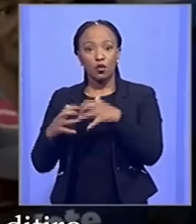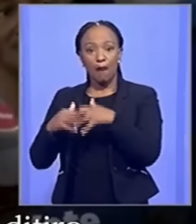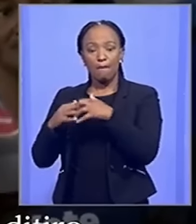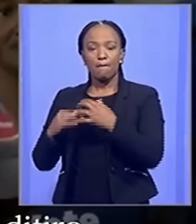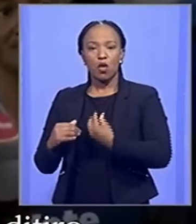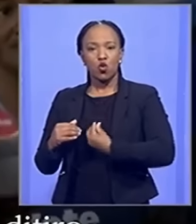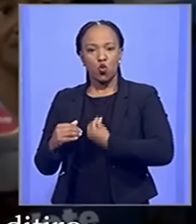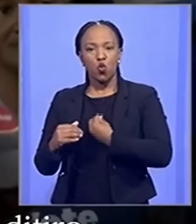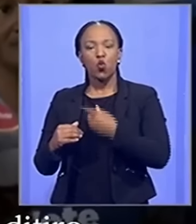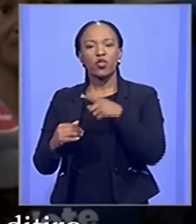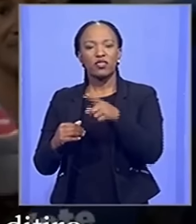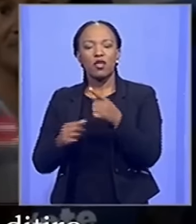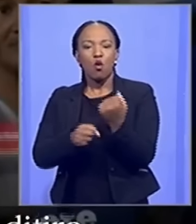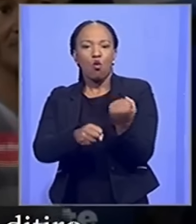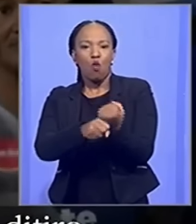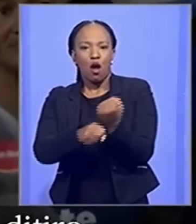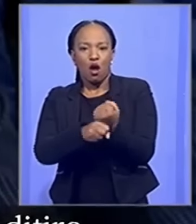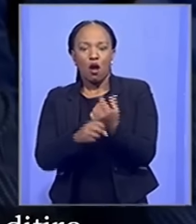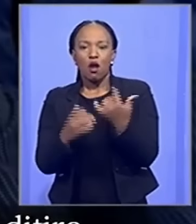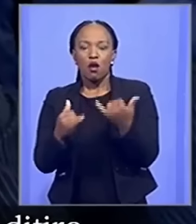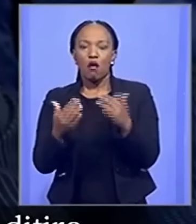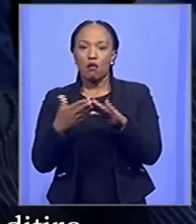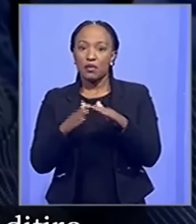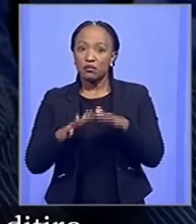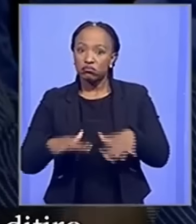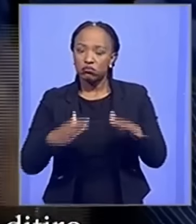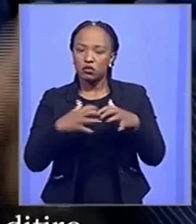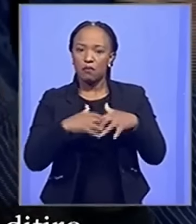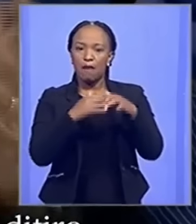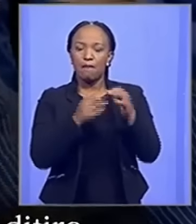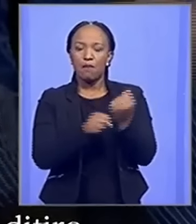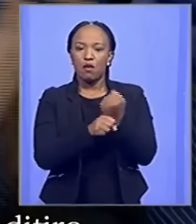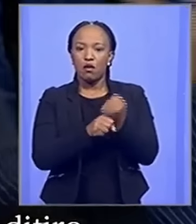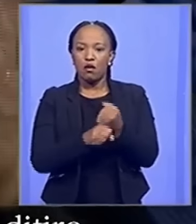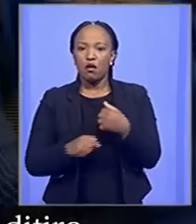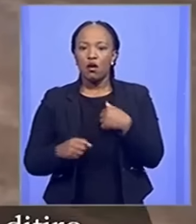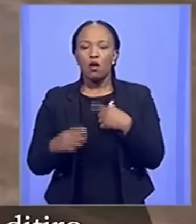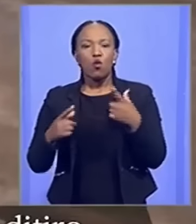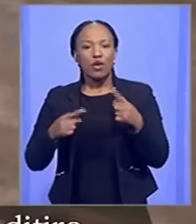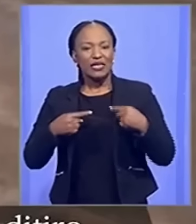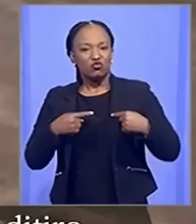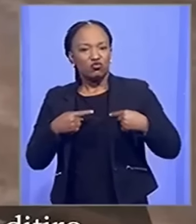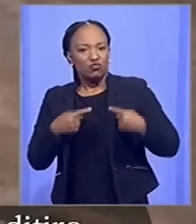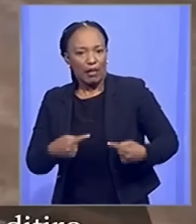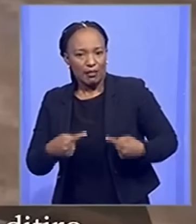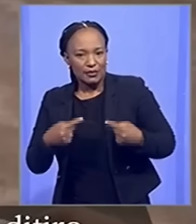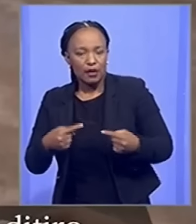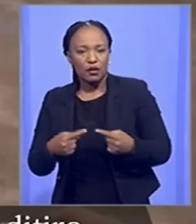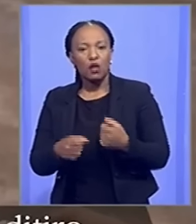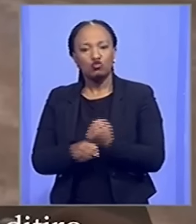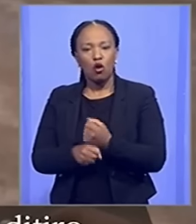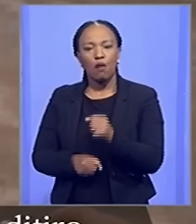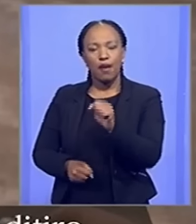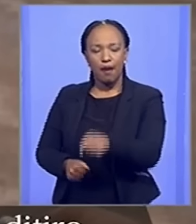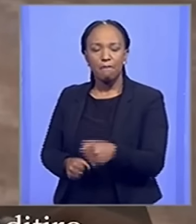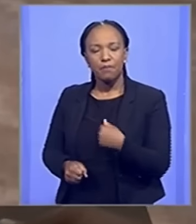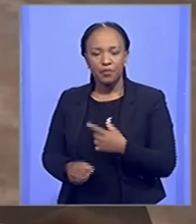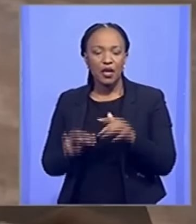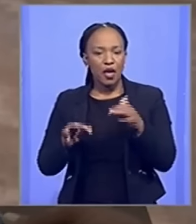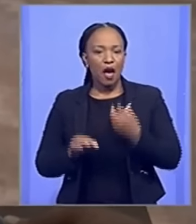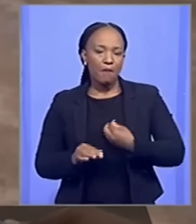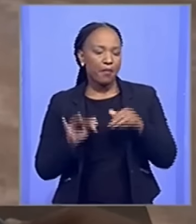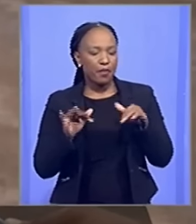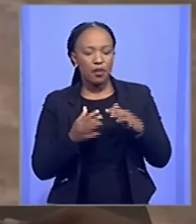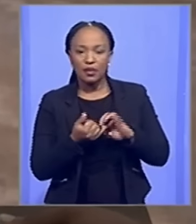a kwa setlhoeng mo lenaneng la baagi kwa kgaolong eo. We are struggling with jobs, ne? That's why our young people start stealing,